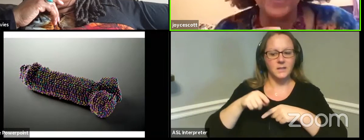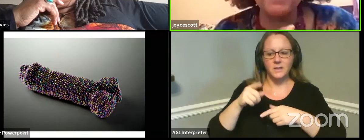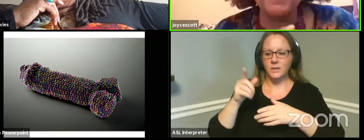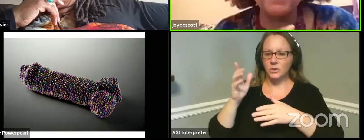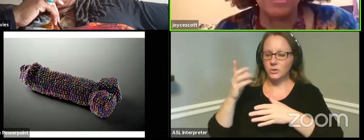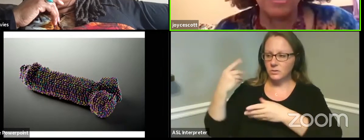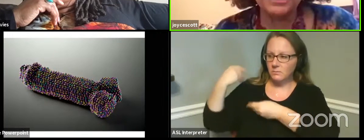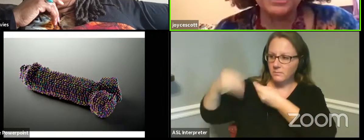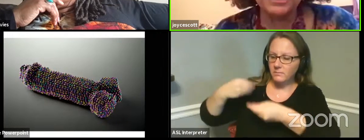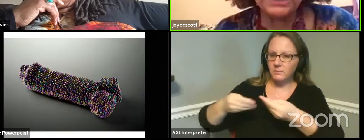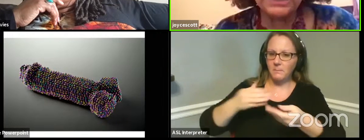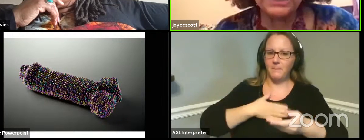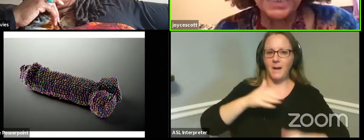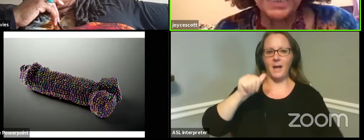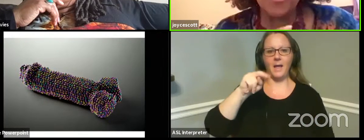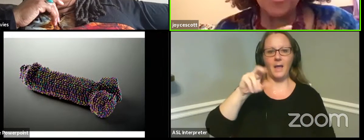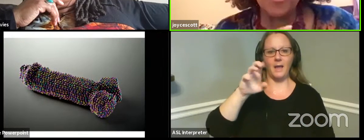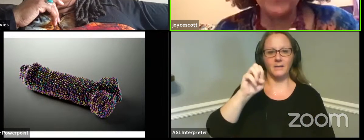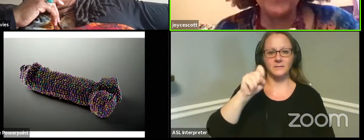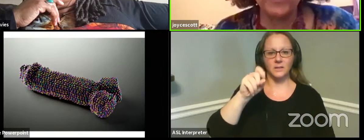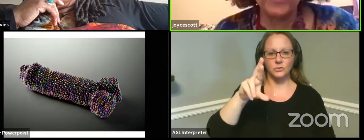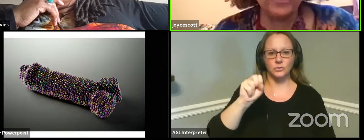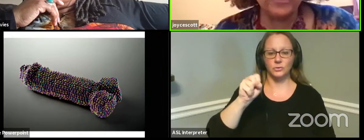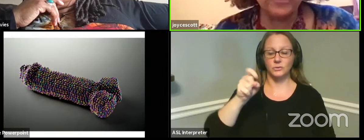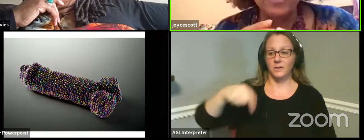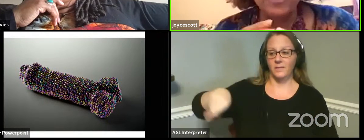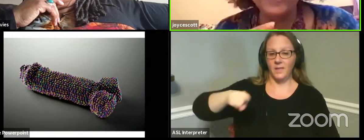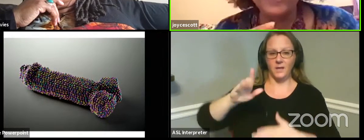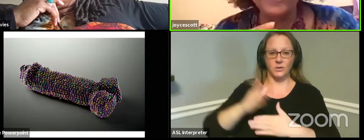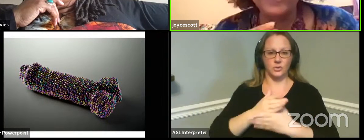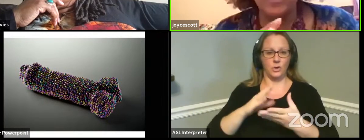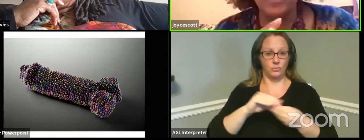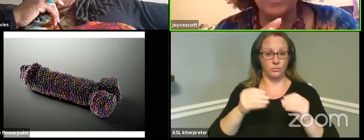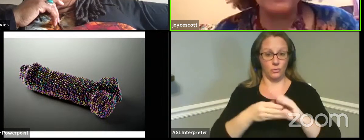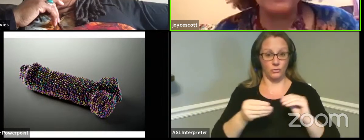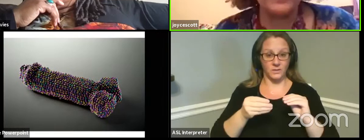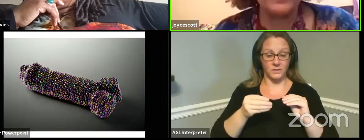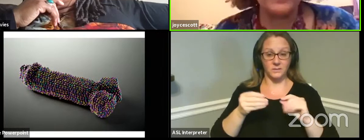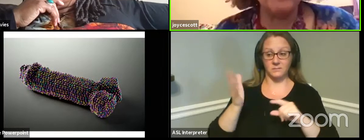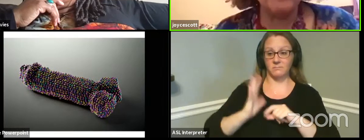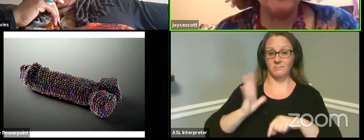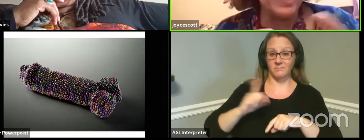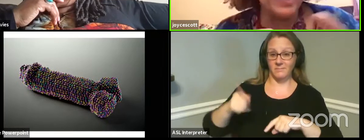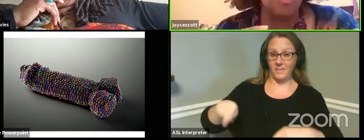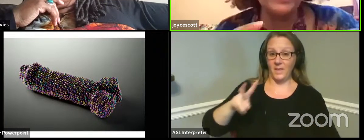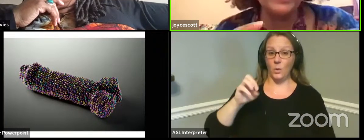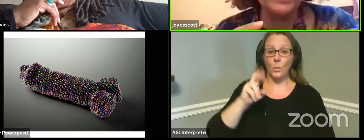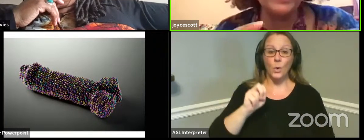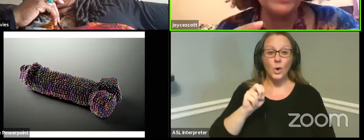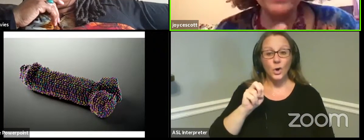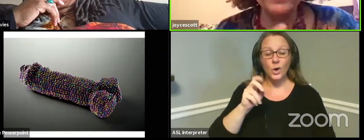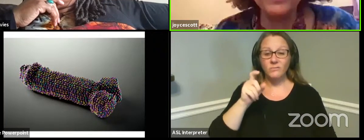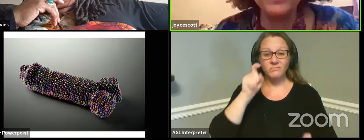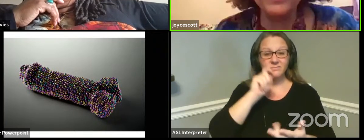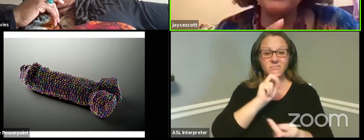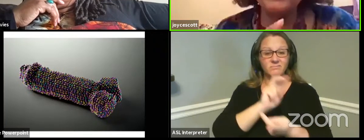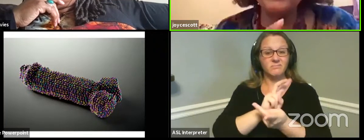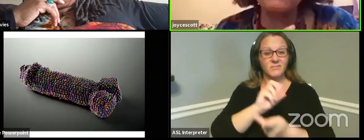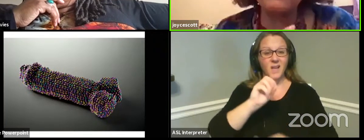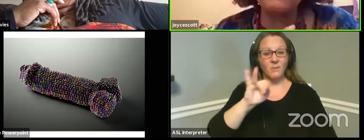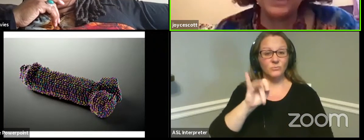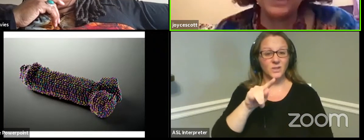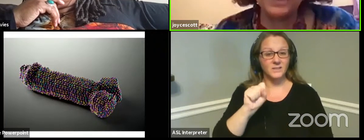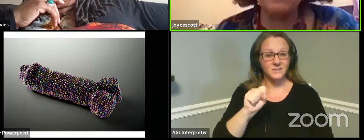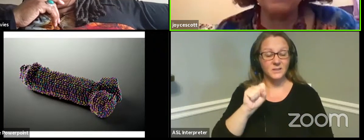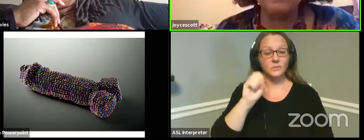stories about how they were sexual objects. So I did a whole series on the